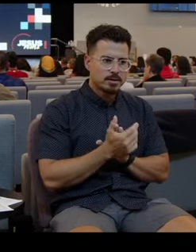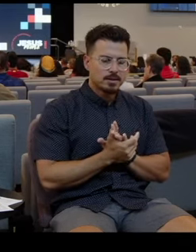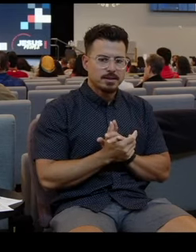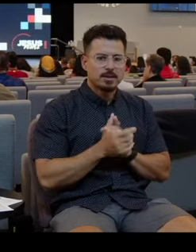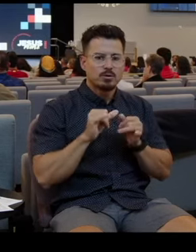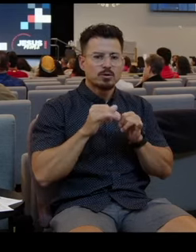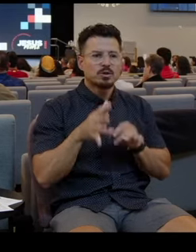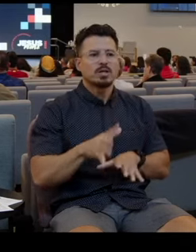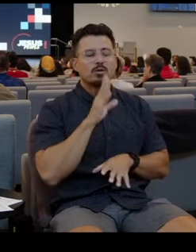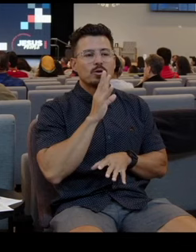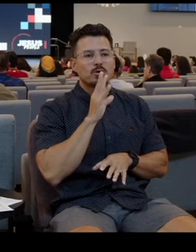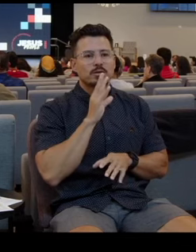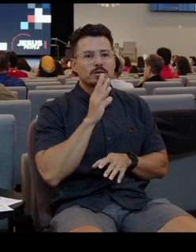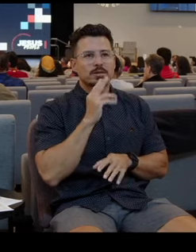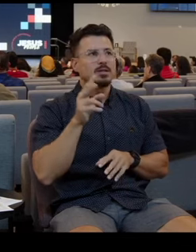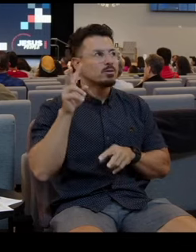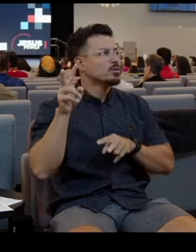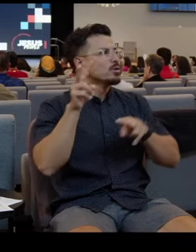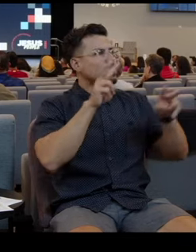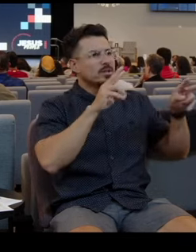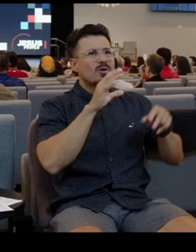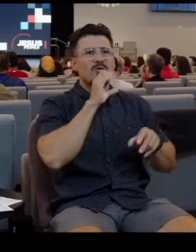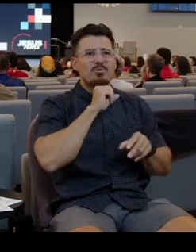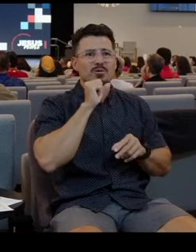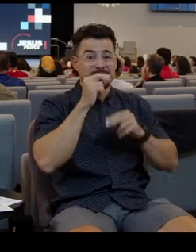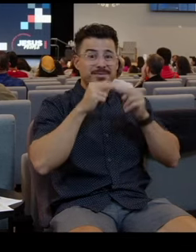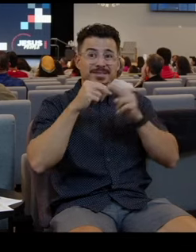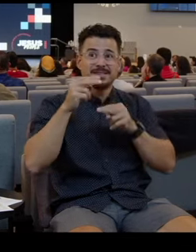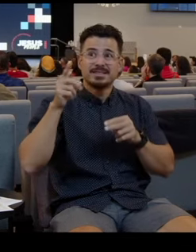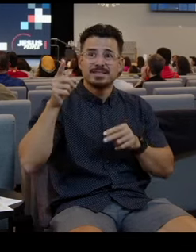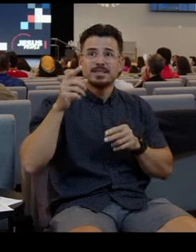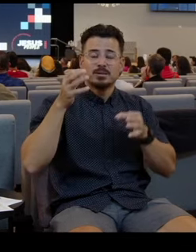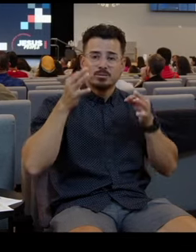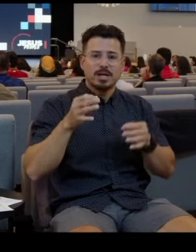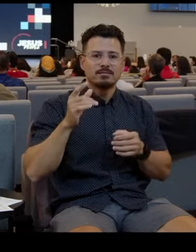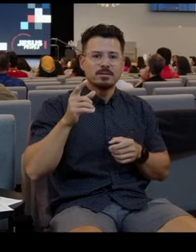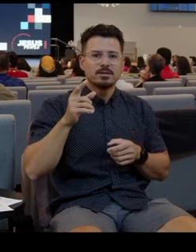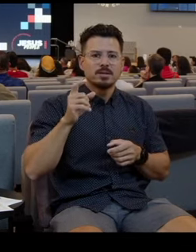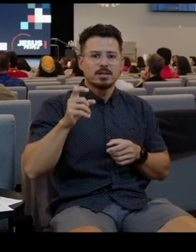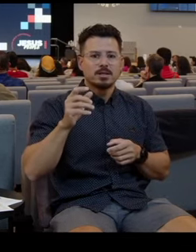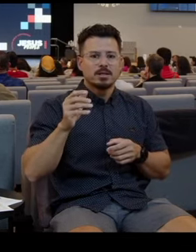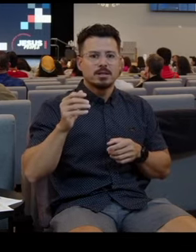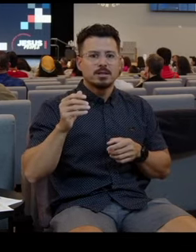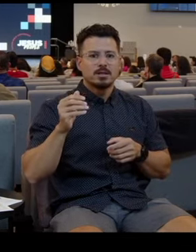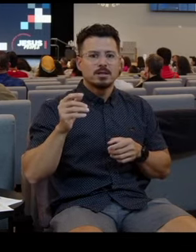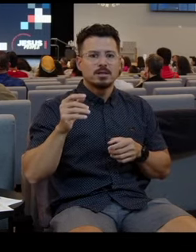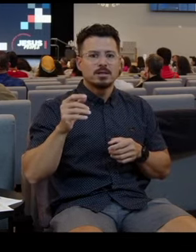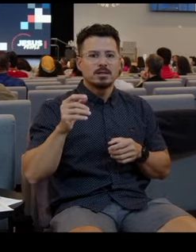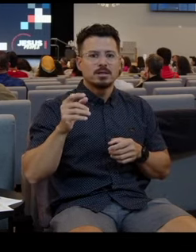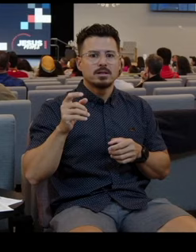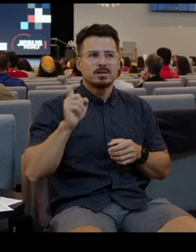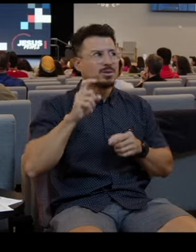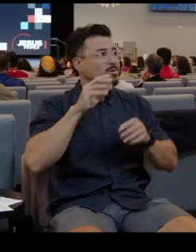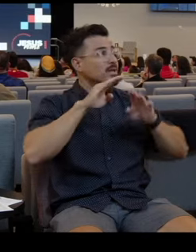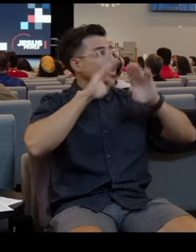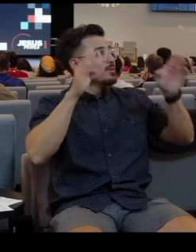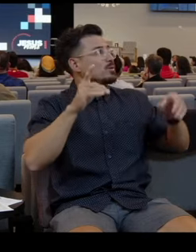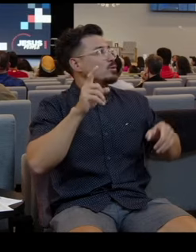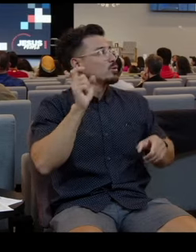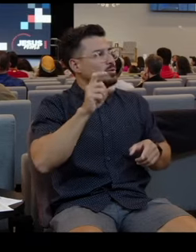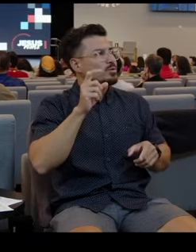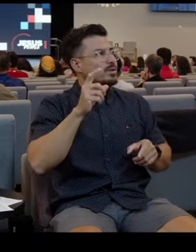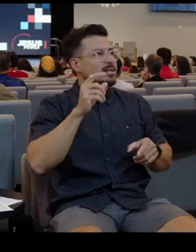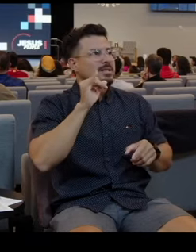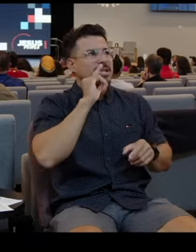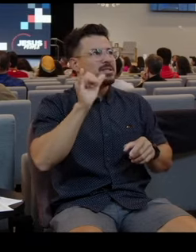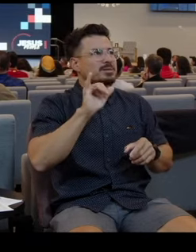and he's looking around this older building, he goes, we decided to build you guys a warehouse instead of a sanctuary because we didn't think